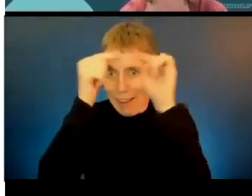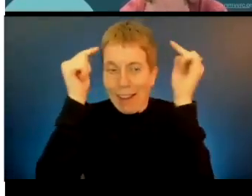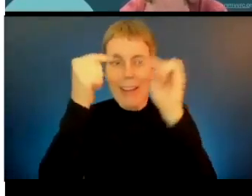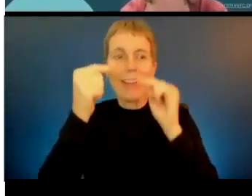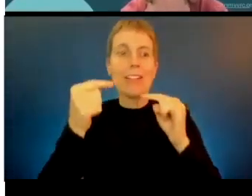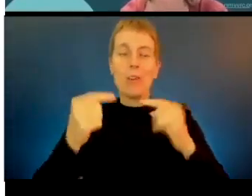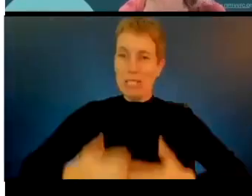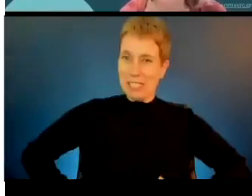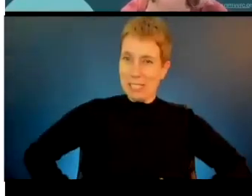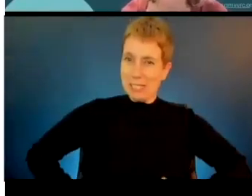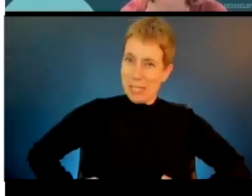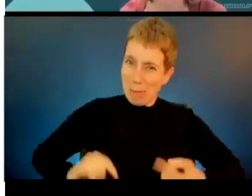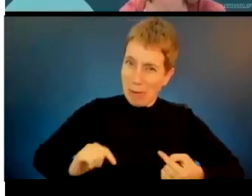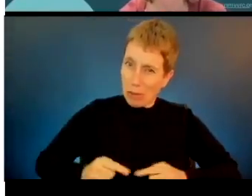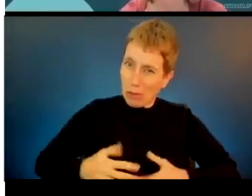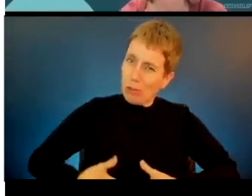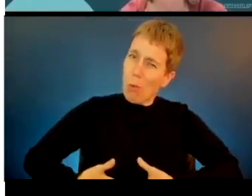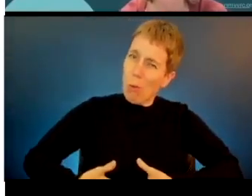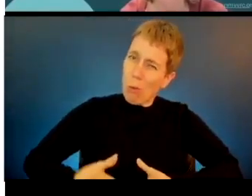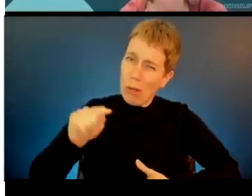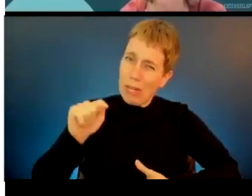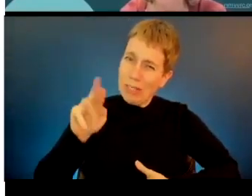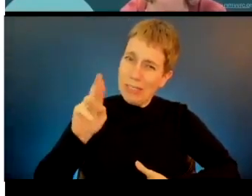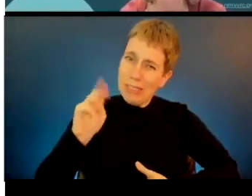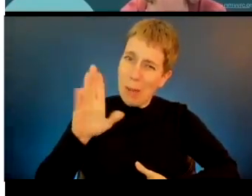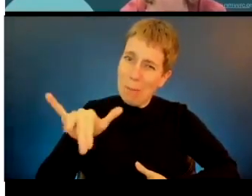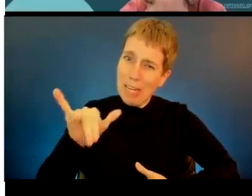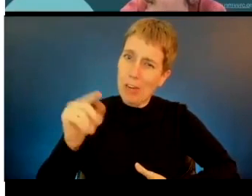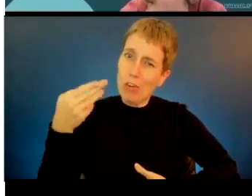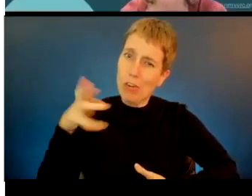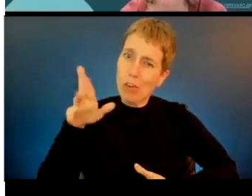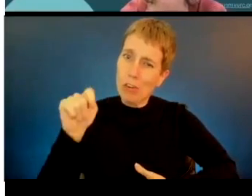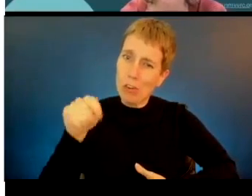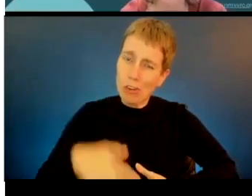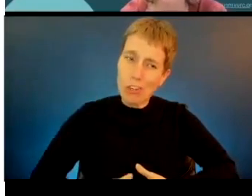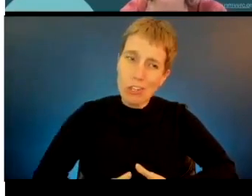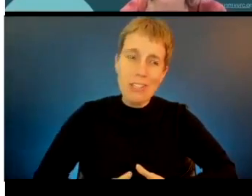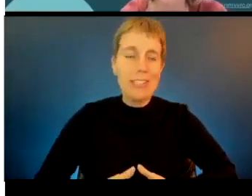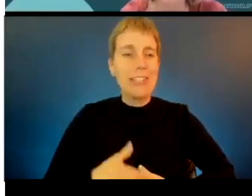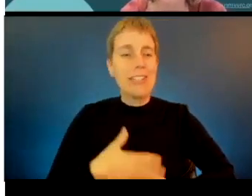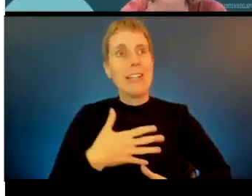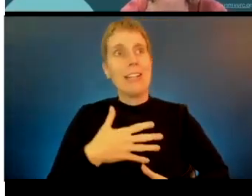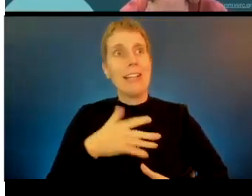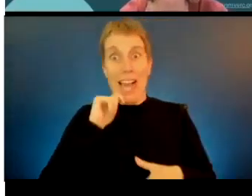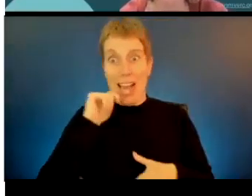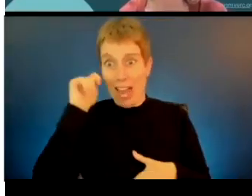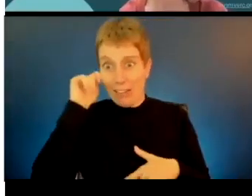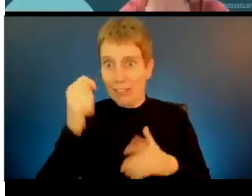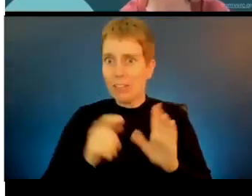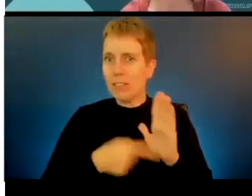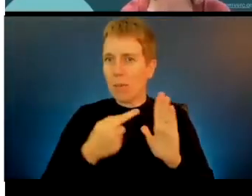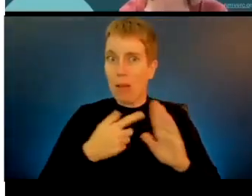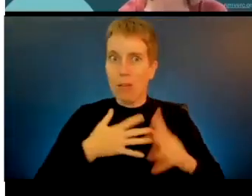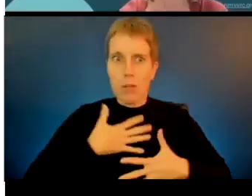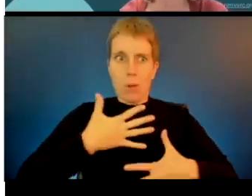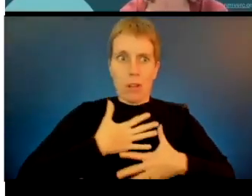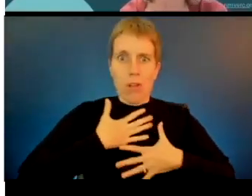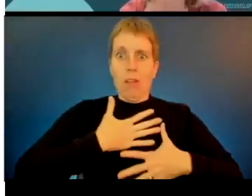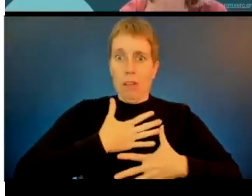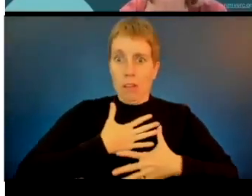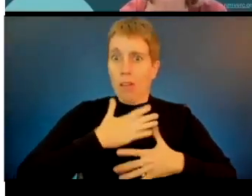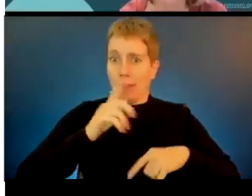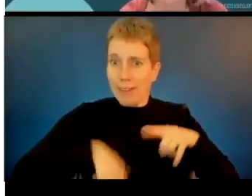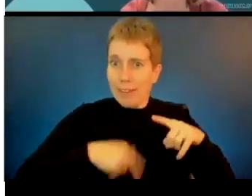hurting. Adolescents may feel like they can't breathe or their heart is racing so intensely. I'm struck by what Brittany